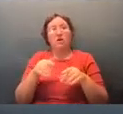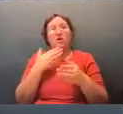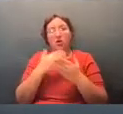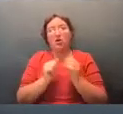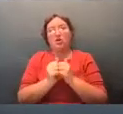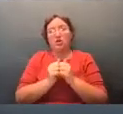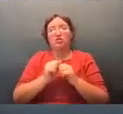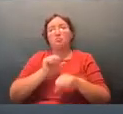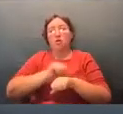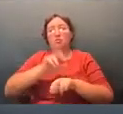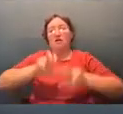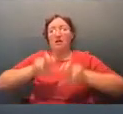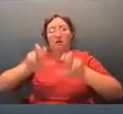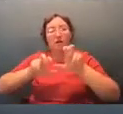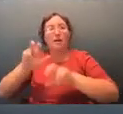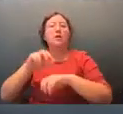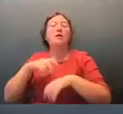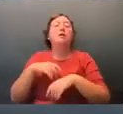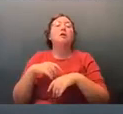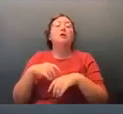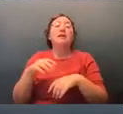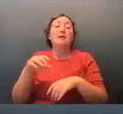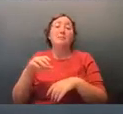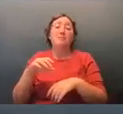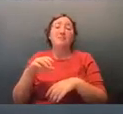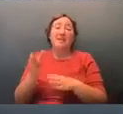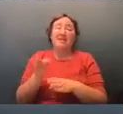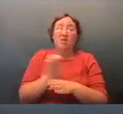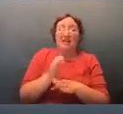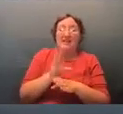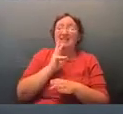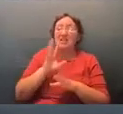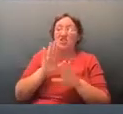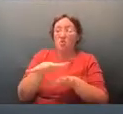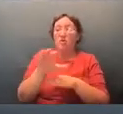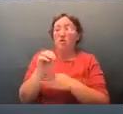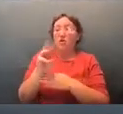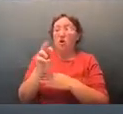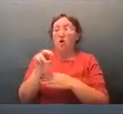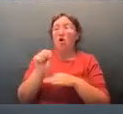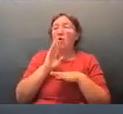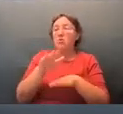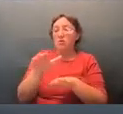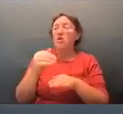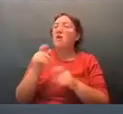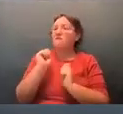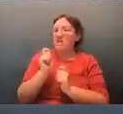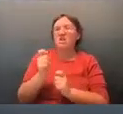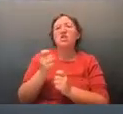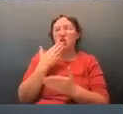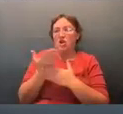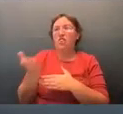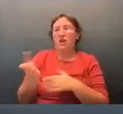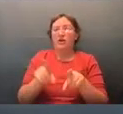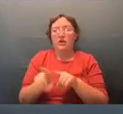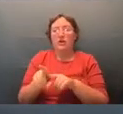climbing. Just to the east of Bishop is the Owens River. So if you're into fishing, there is some good fishing here